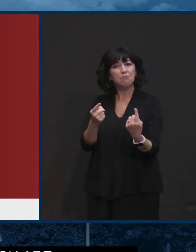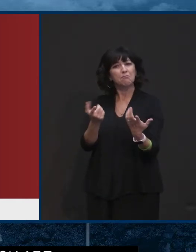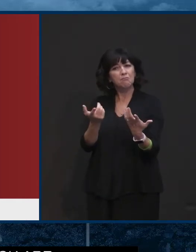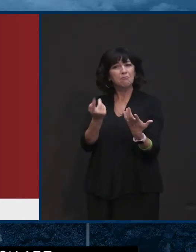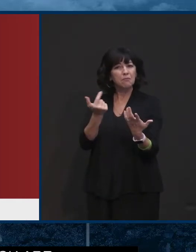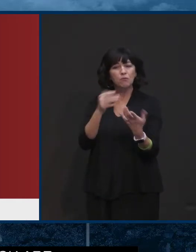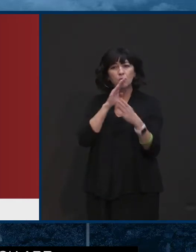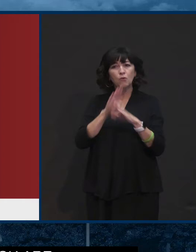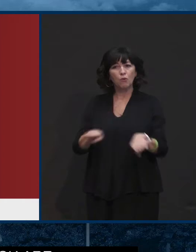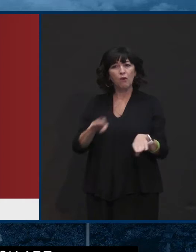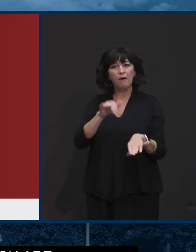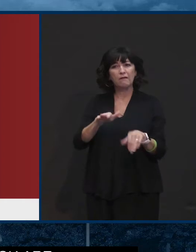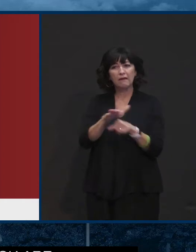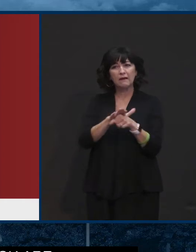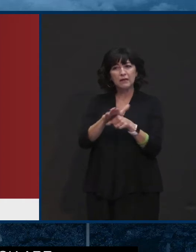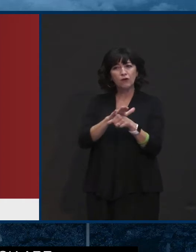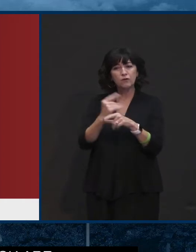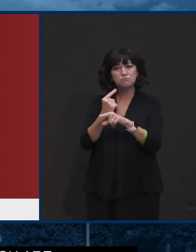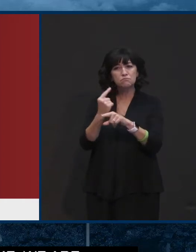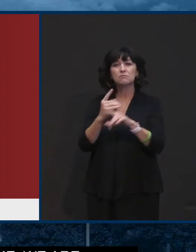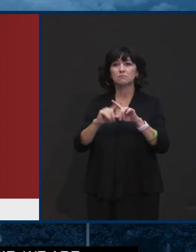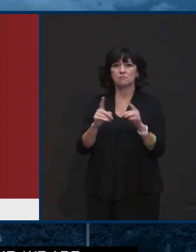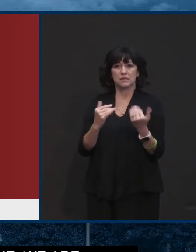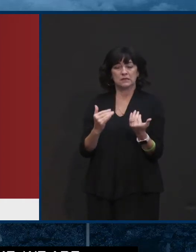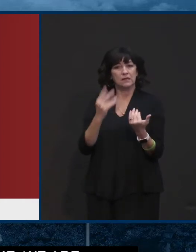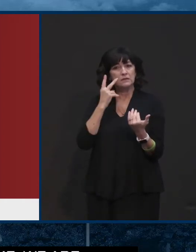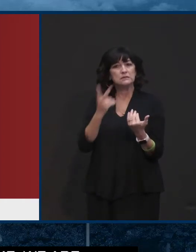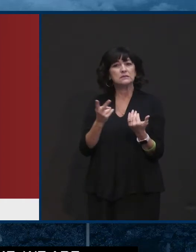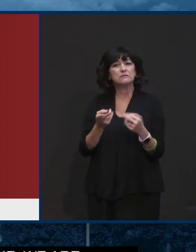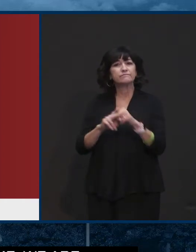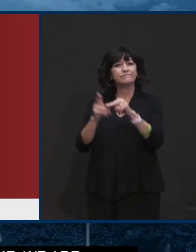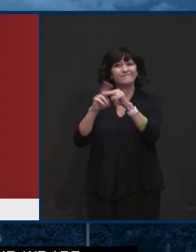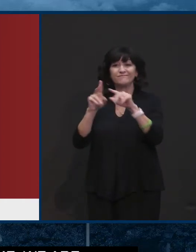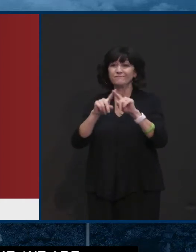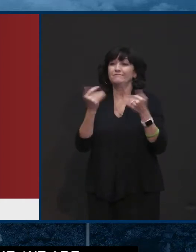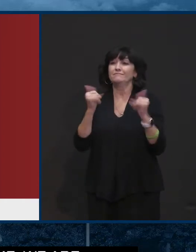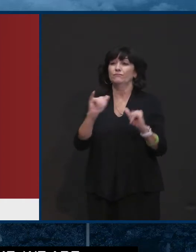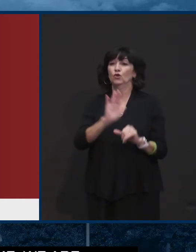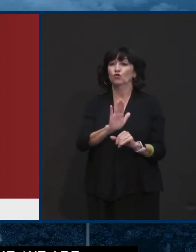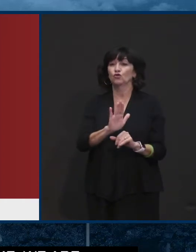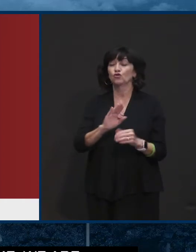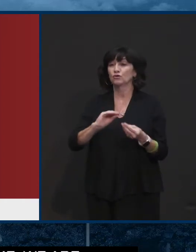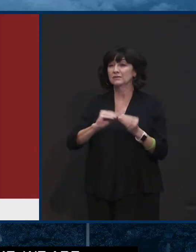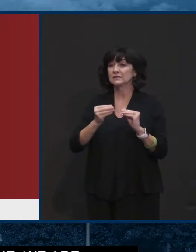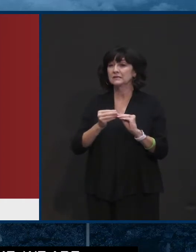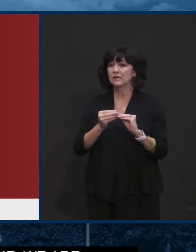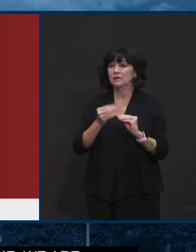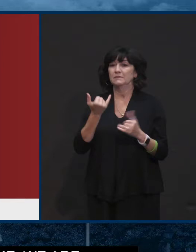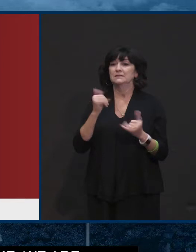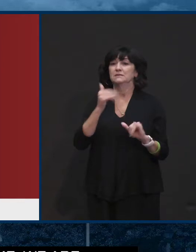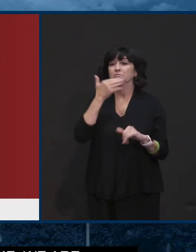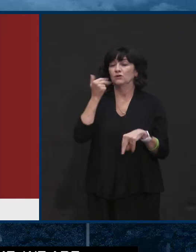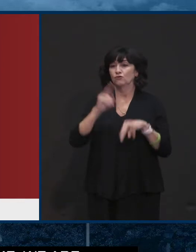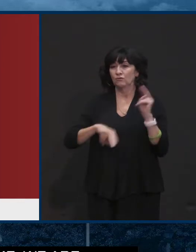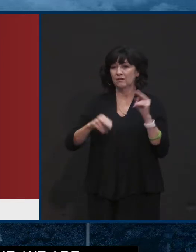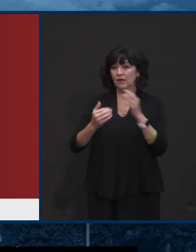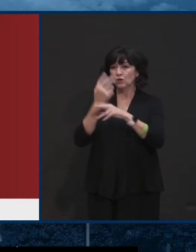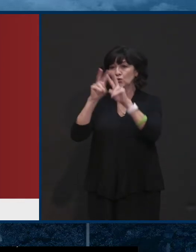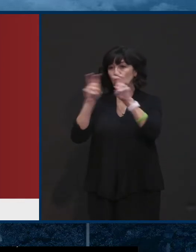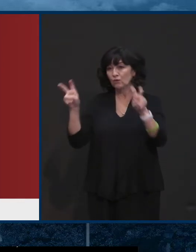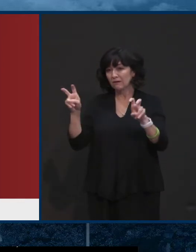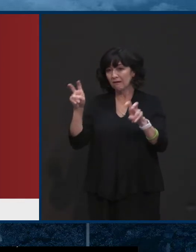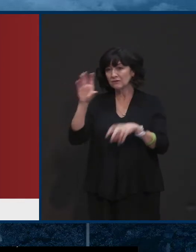those overall numbers are better than the rest of the state. So we need to really knuckle down. We'll see